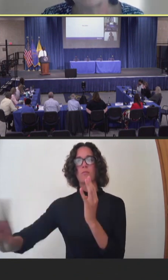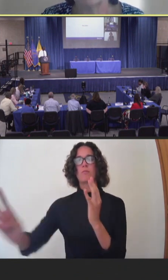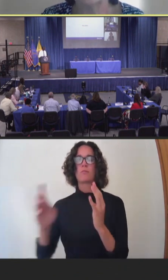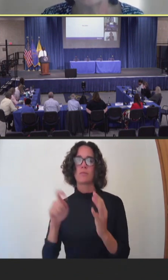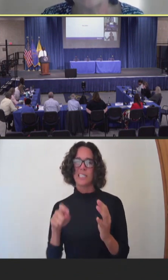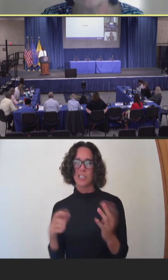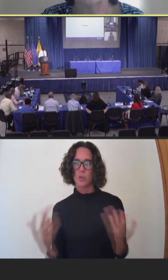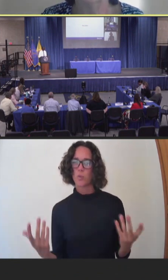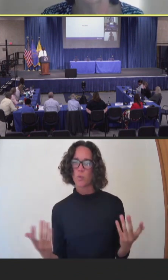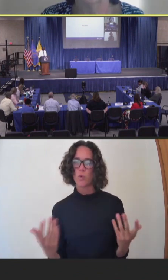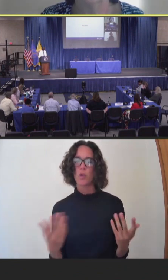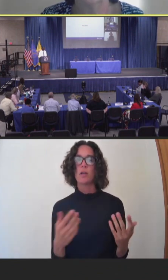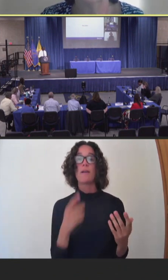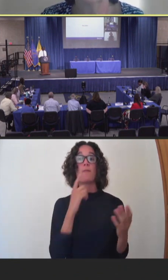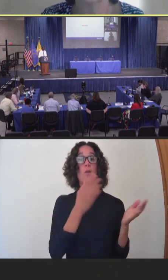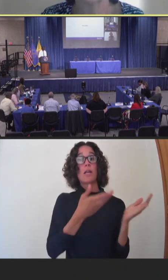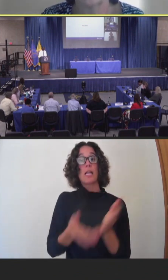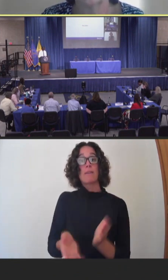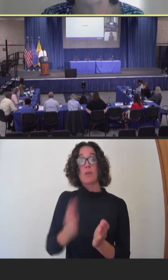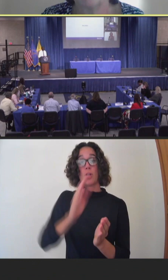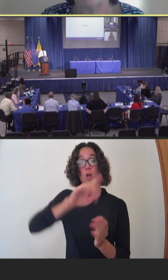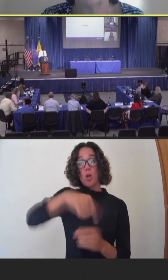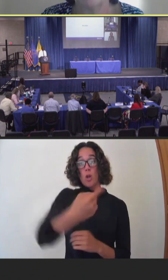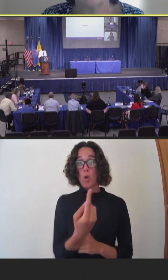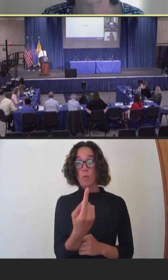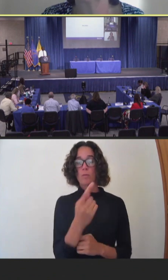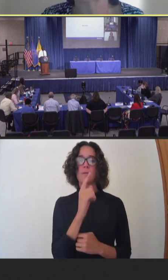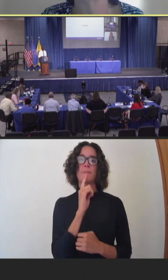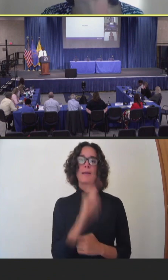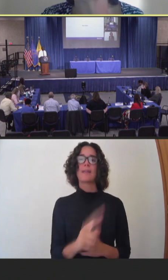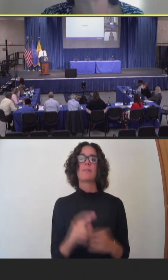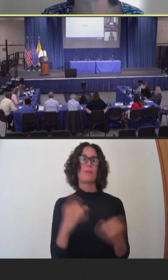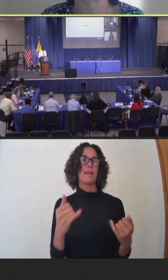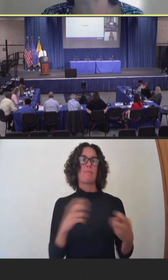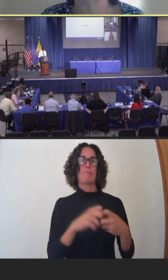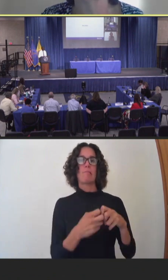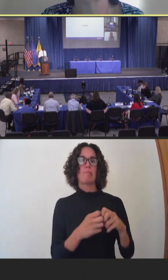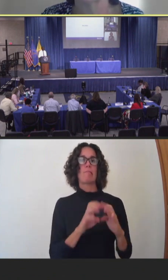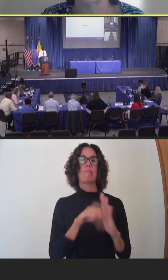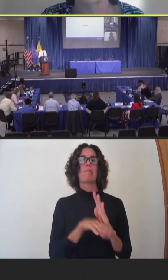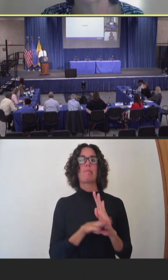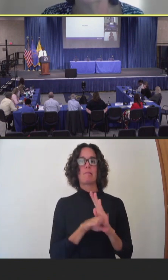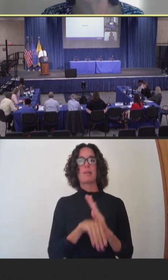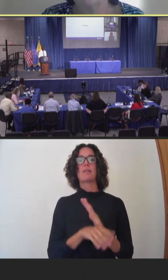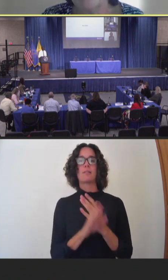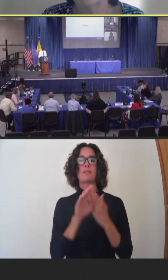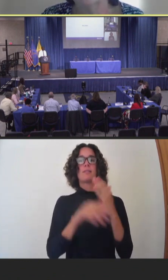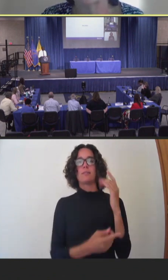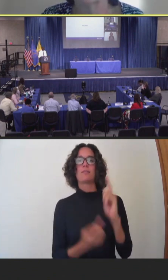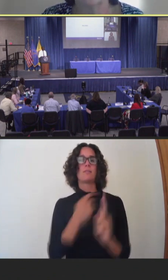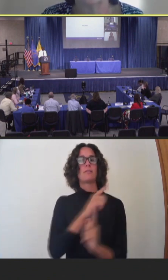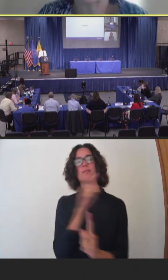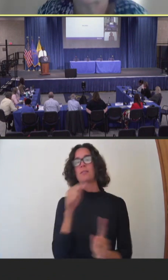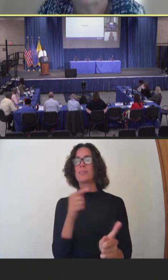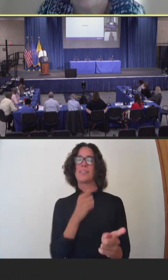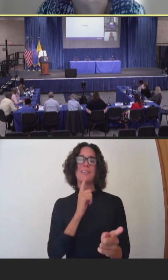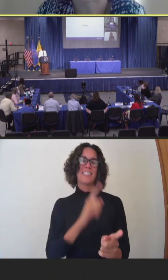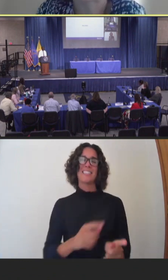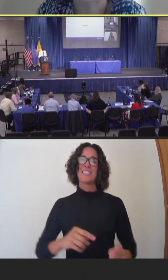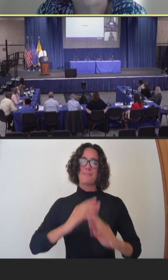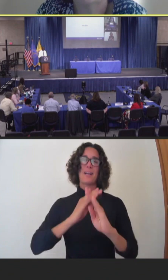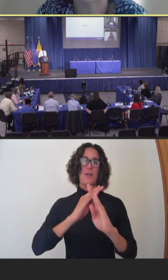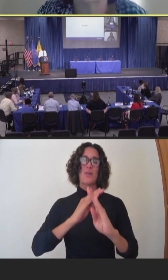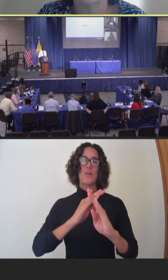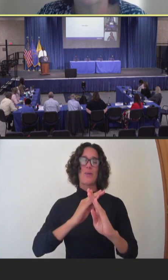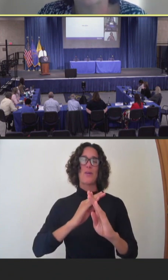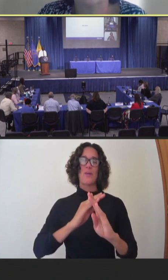the delivery side, it is really problematic. And I want to bring that up as a real barrier. Like right at